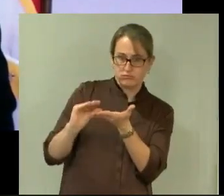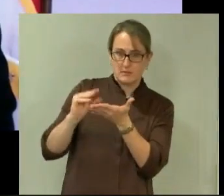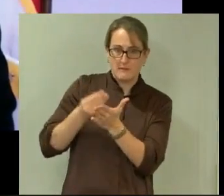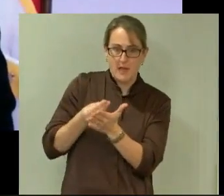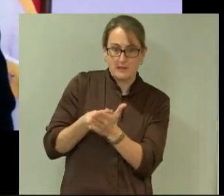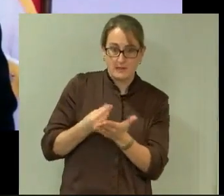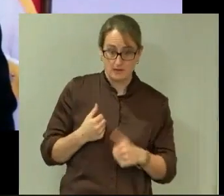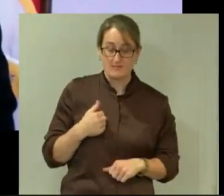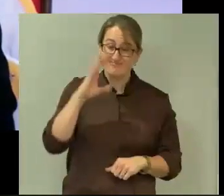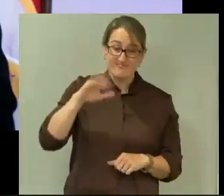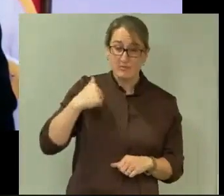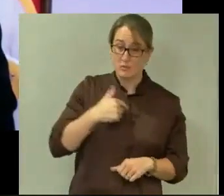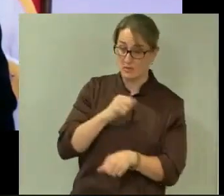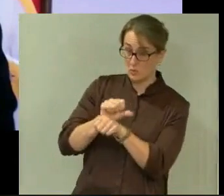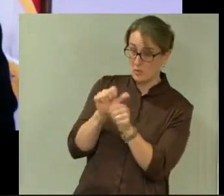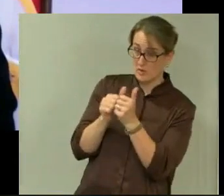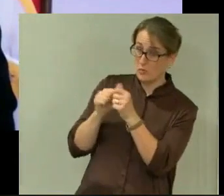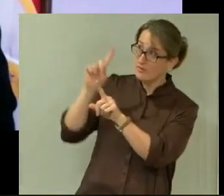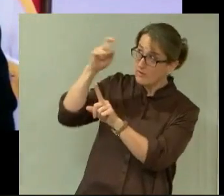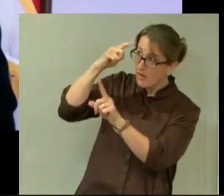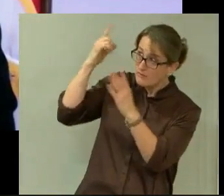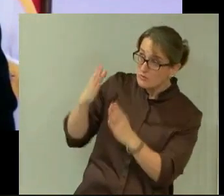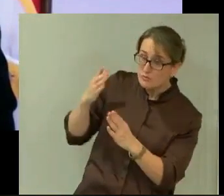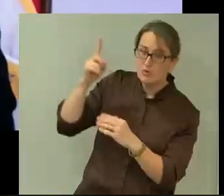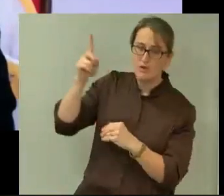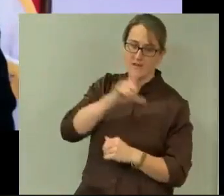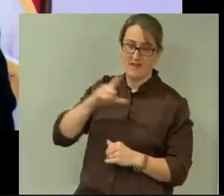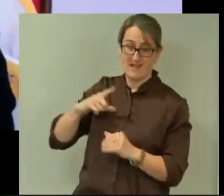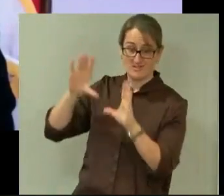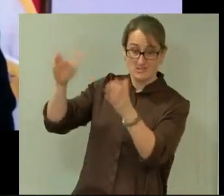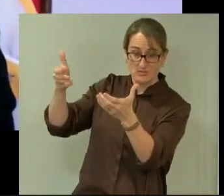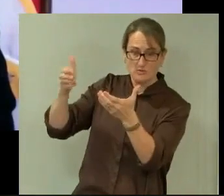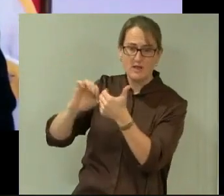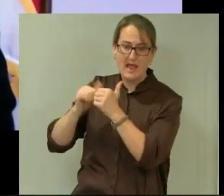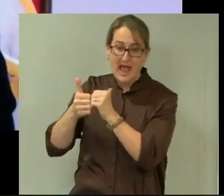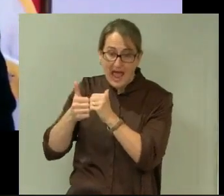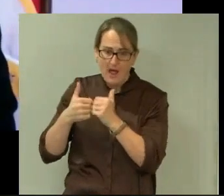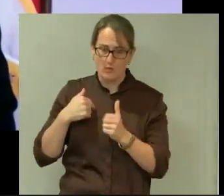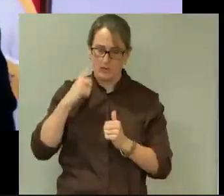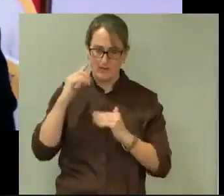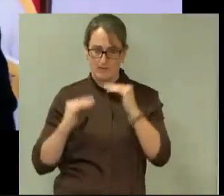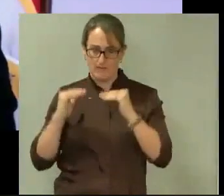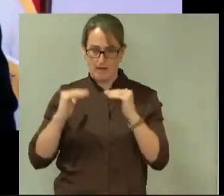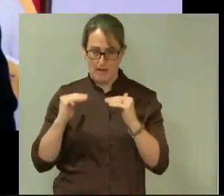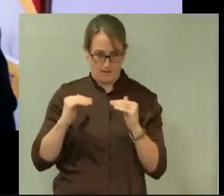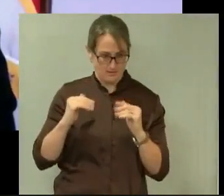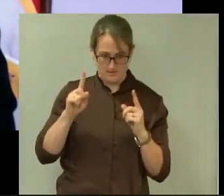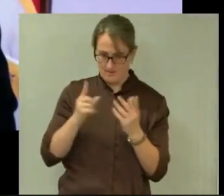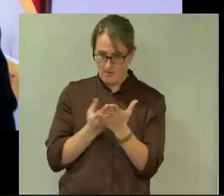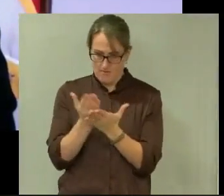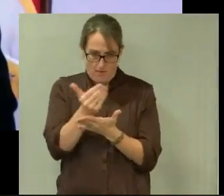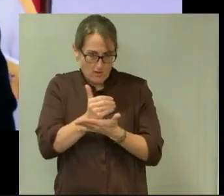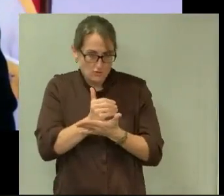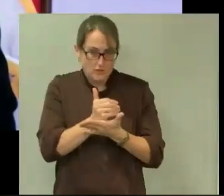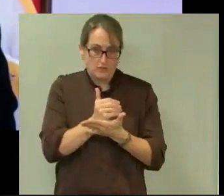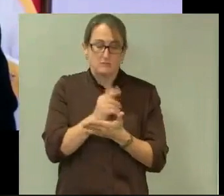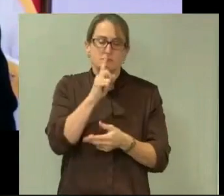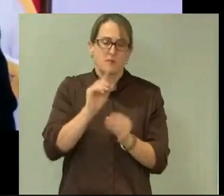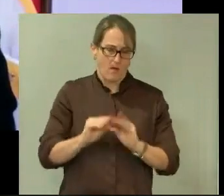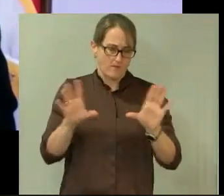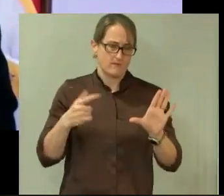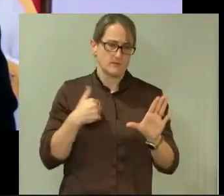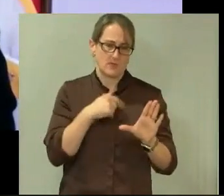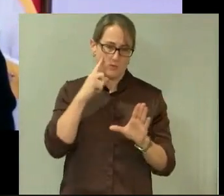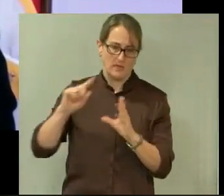with the governor and the legislature on how we balance out the needs around our state budget. Clearly, we need support from the federal government.